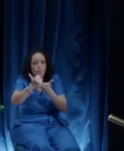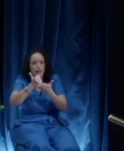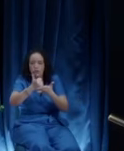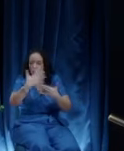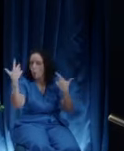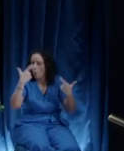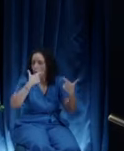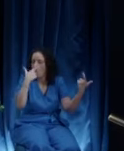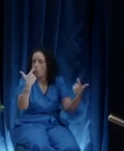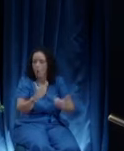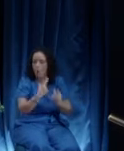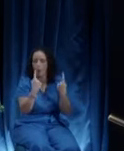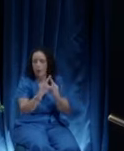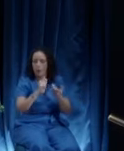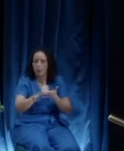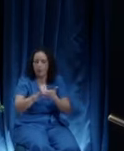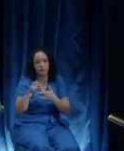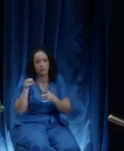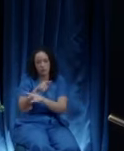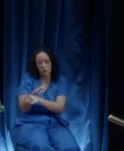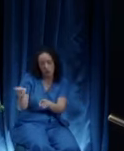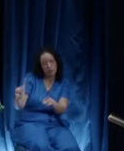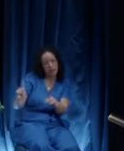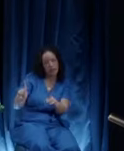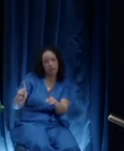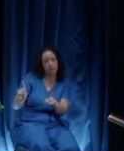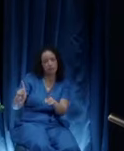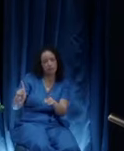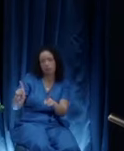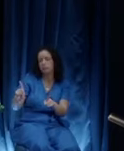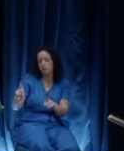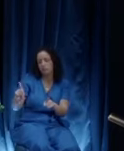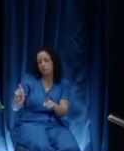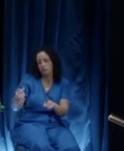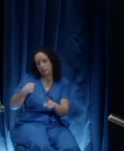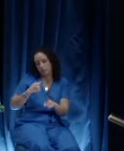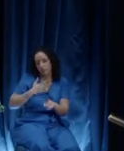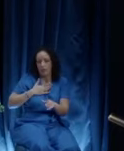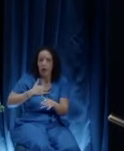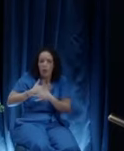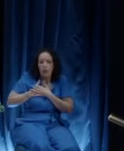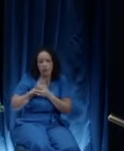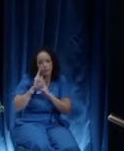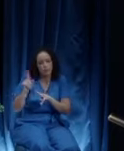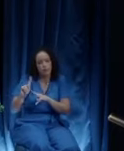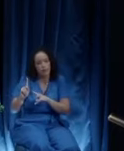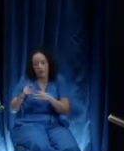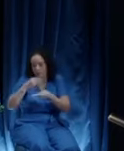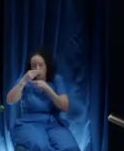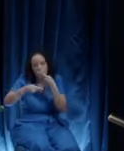extraordinary things. And those are the people I'd like to see, you know, things about, not just